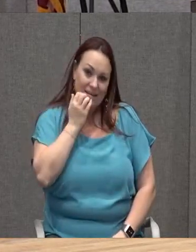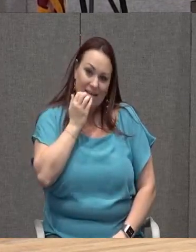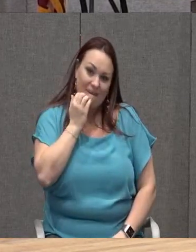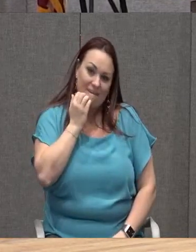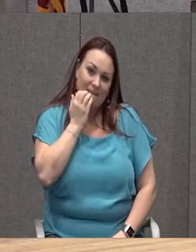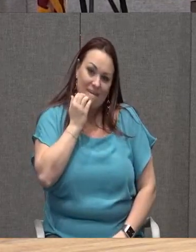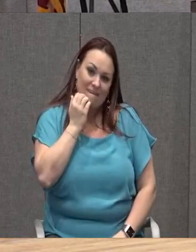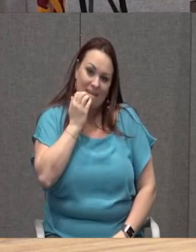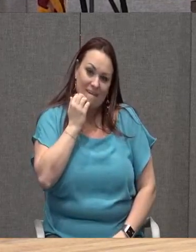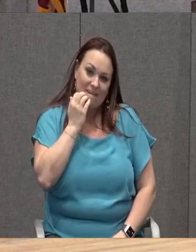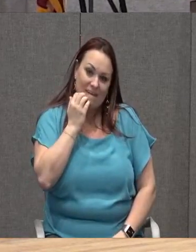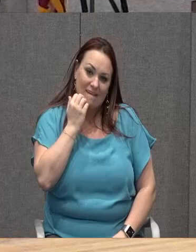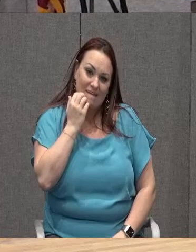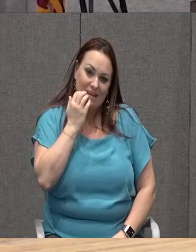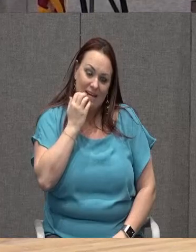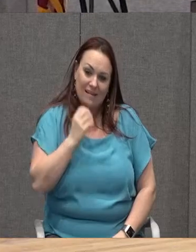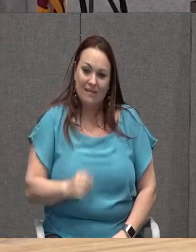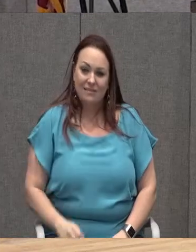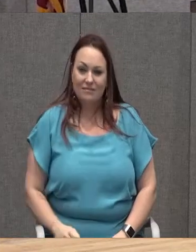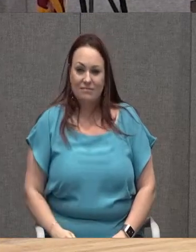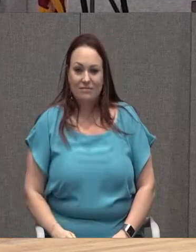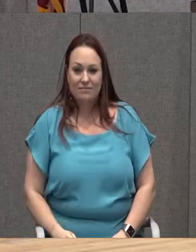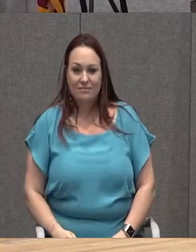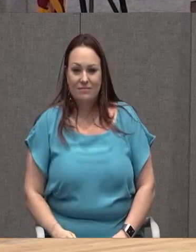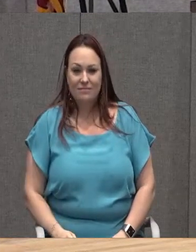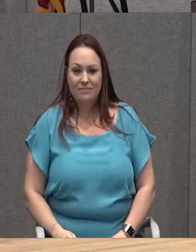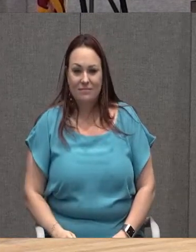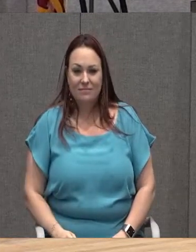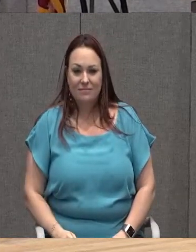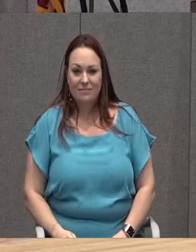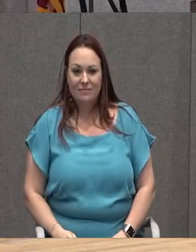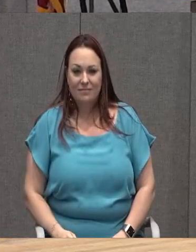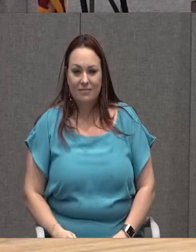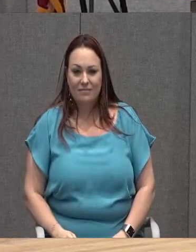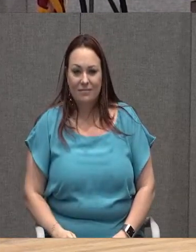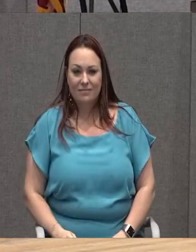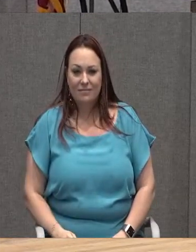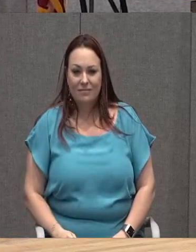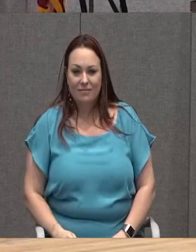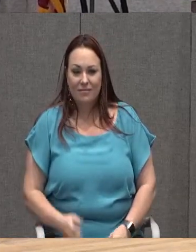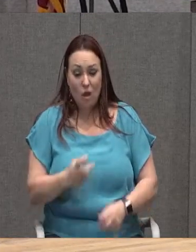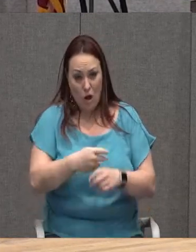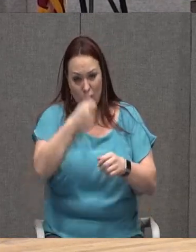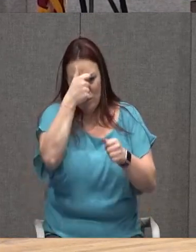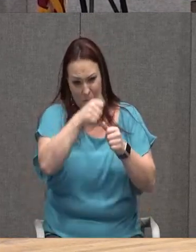end. It's hard to remember not to walk my feet while it's on it.